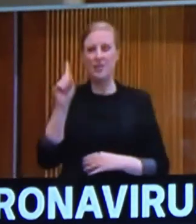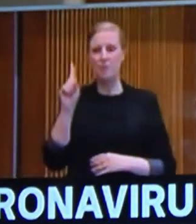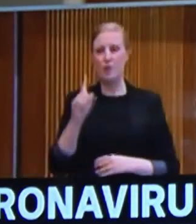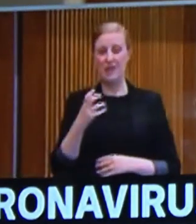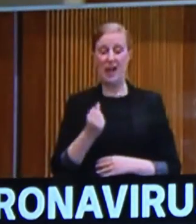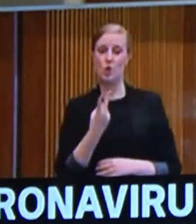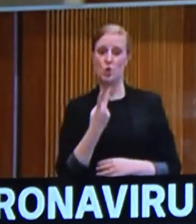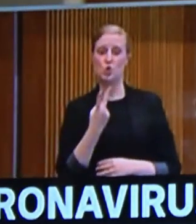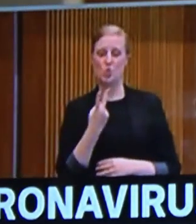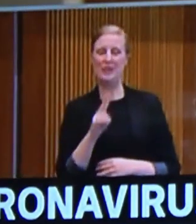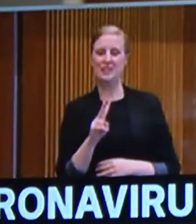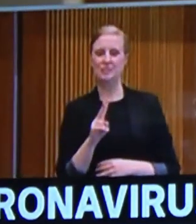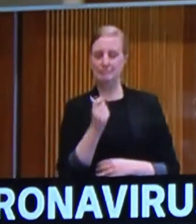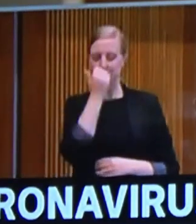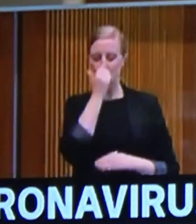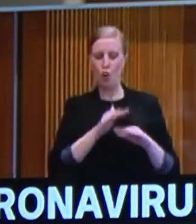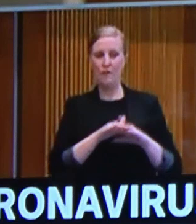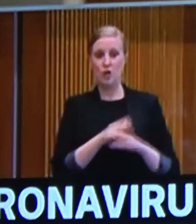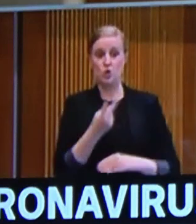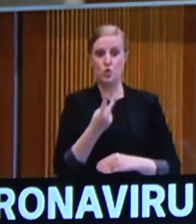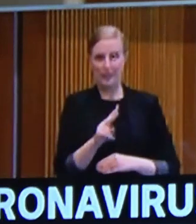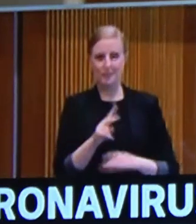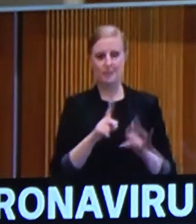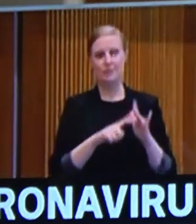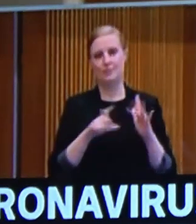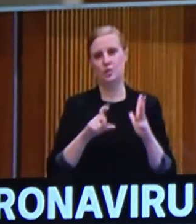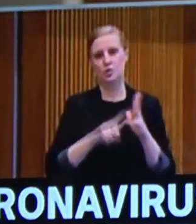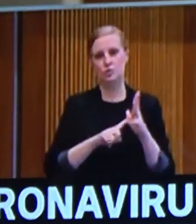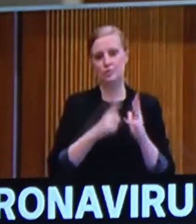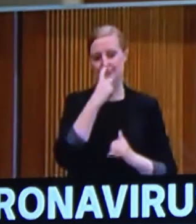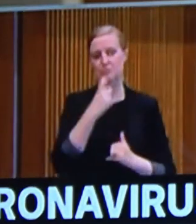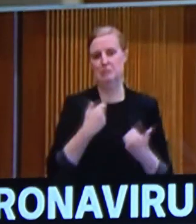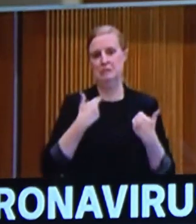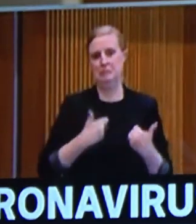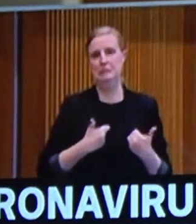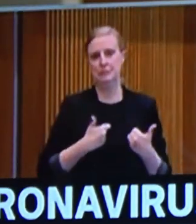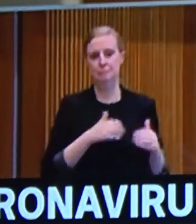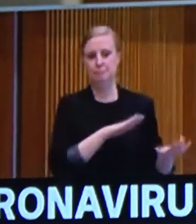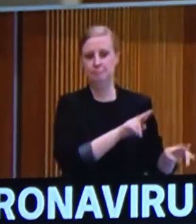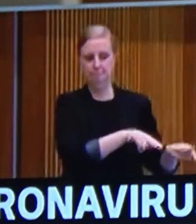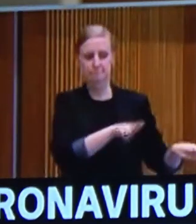that is acting to contain whilst planning for the worst, which the Minister said.